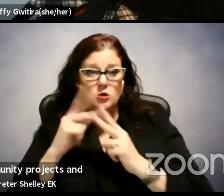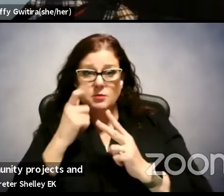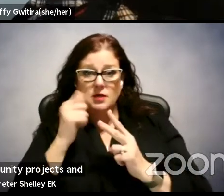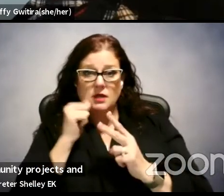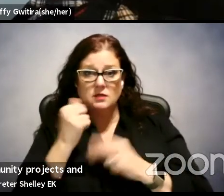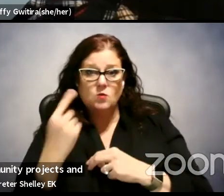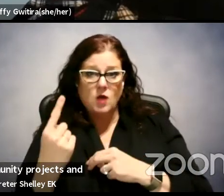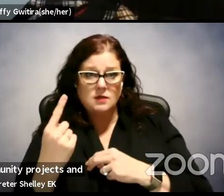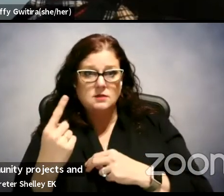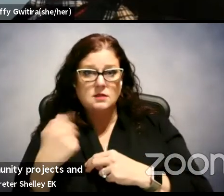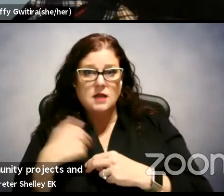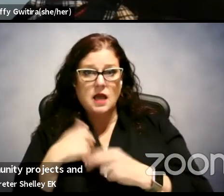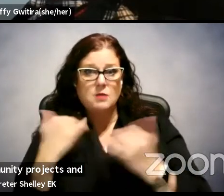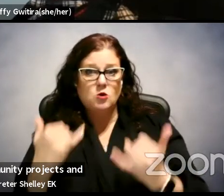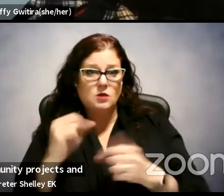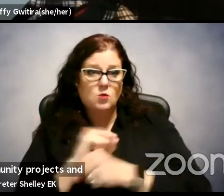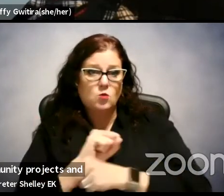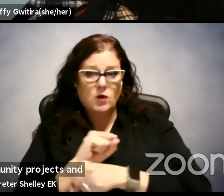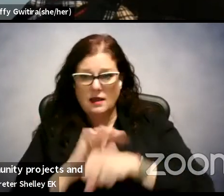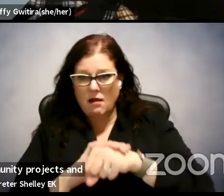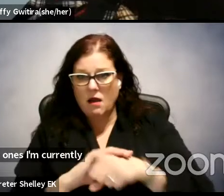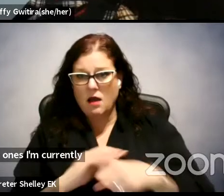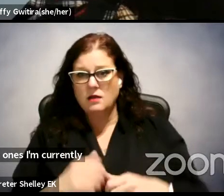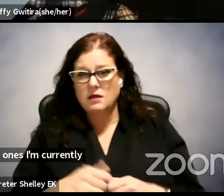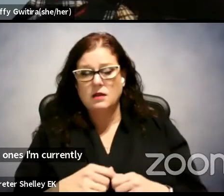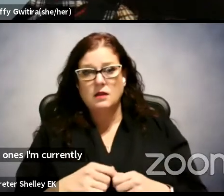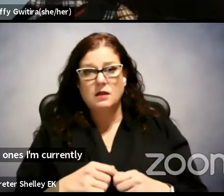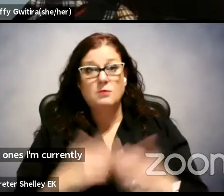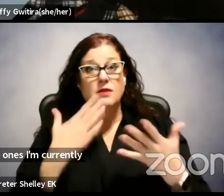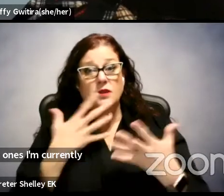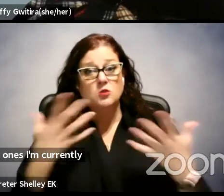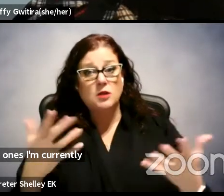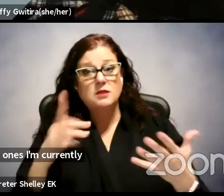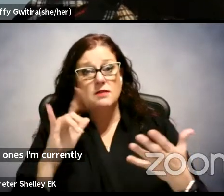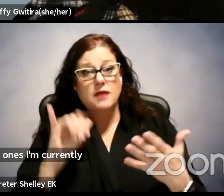ones I'm currently working on. But thank you so much. This would be